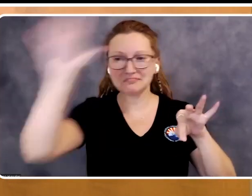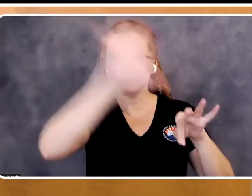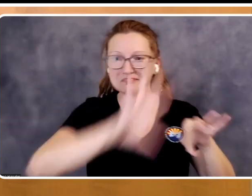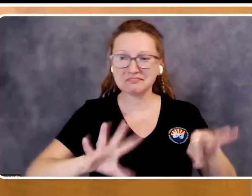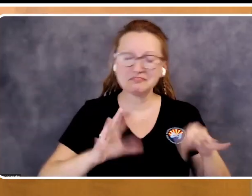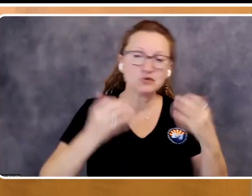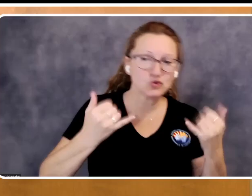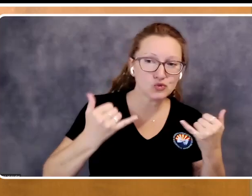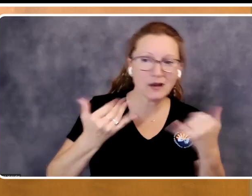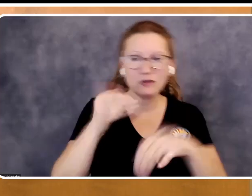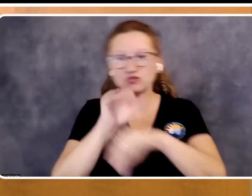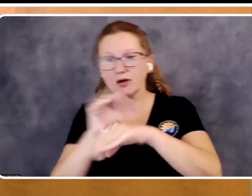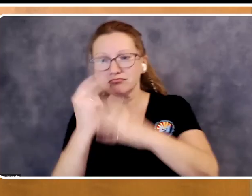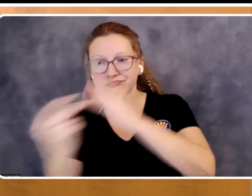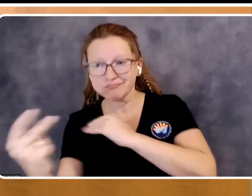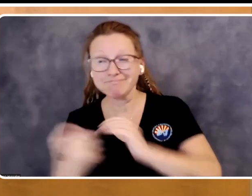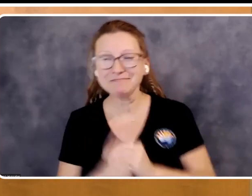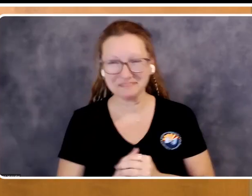and what we got going on tonight.